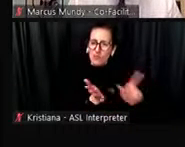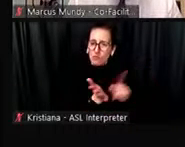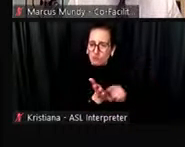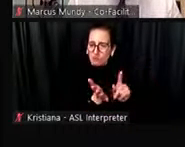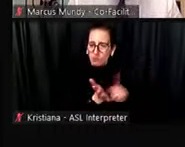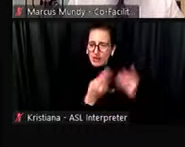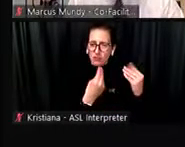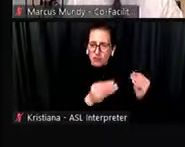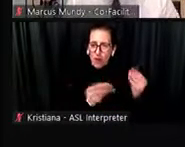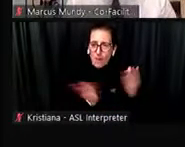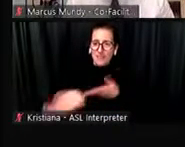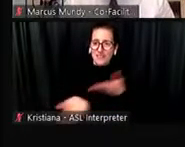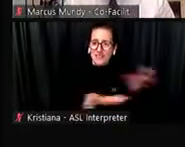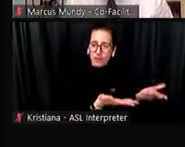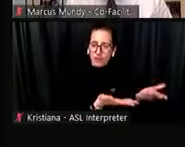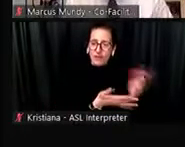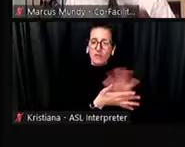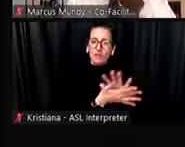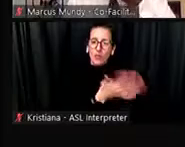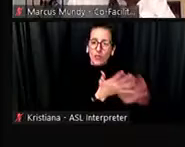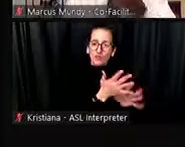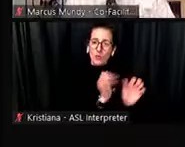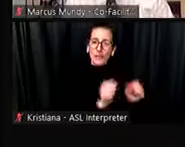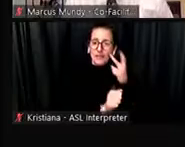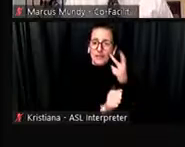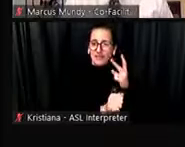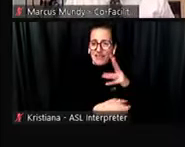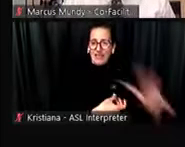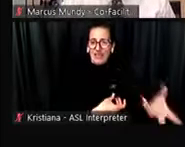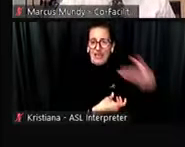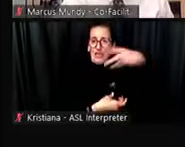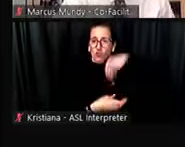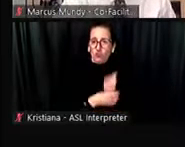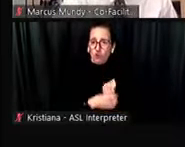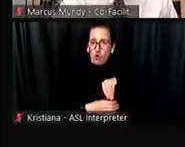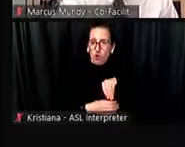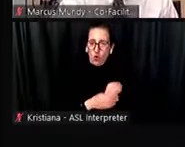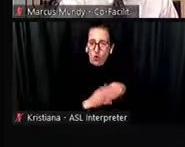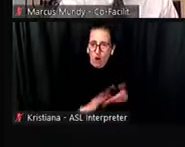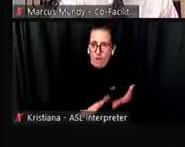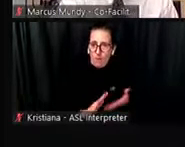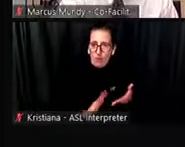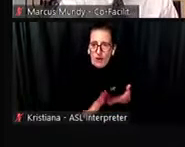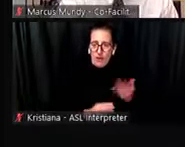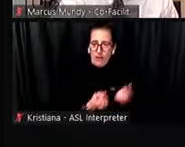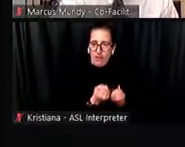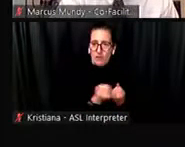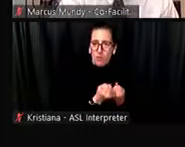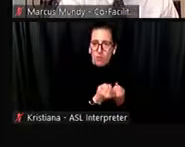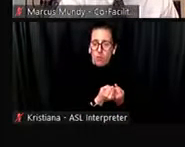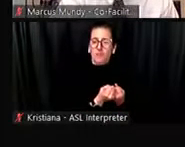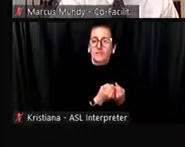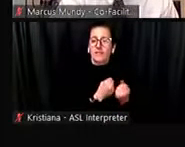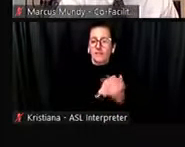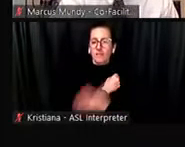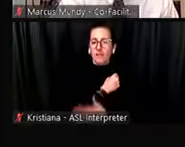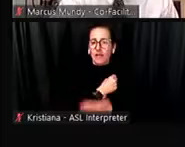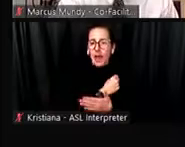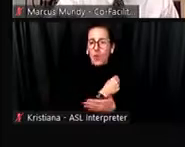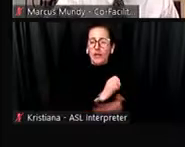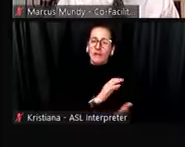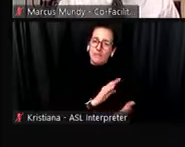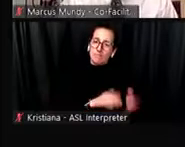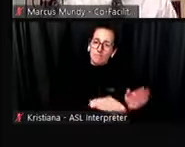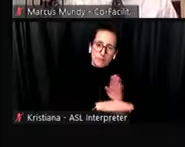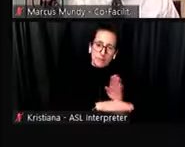the, you can consider them the internal operating parts that supports the rest of the county function. It's actually more or less of